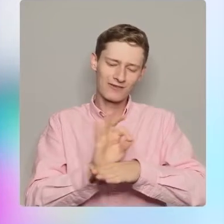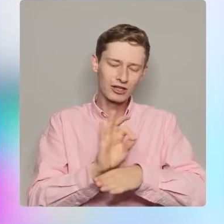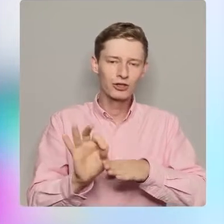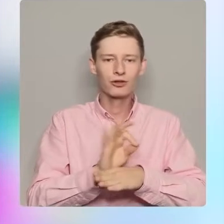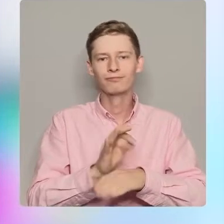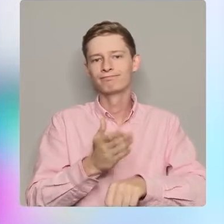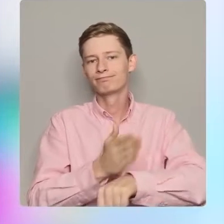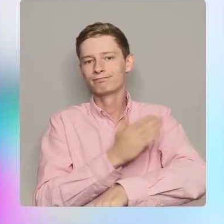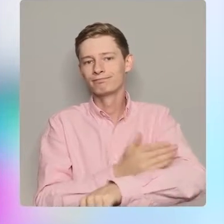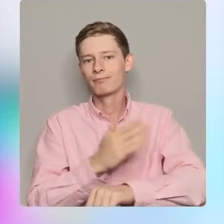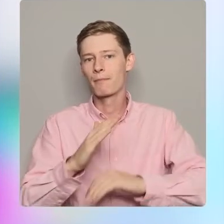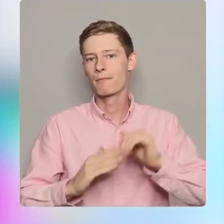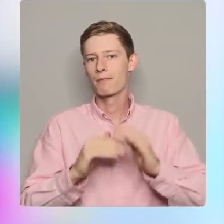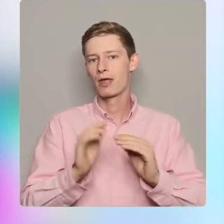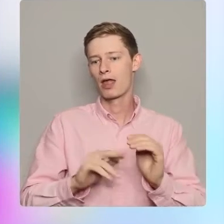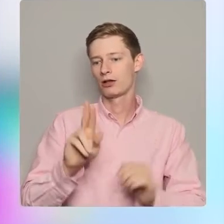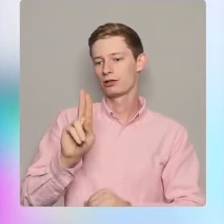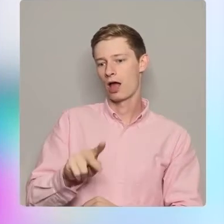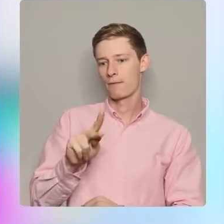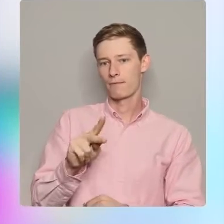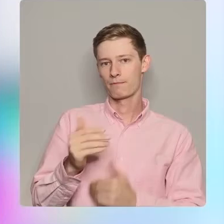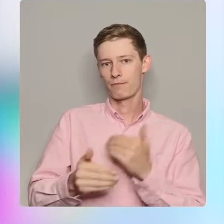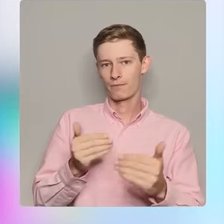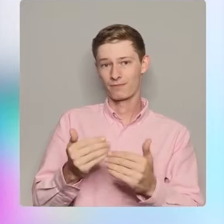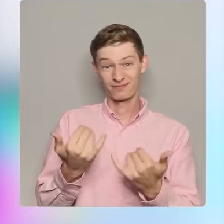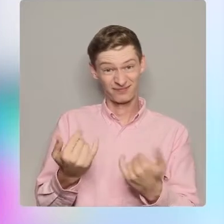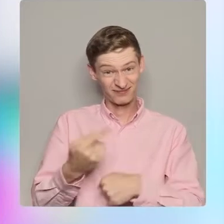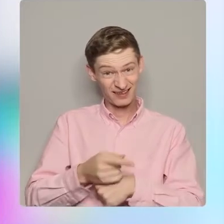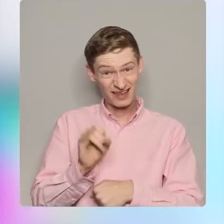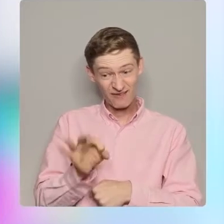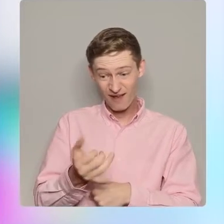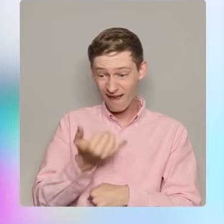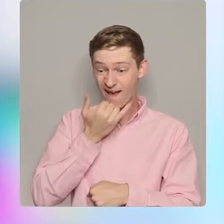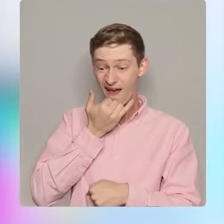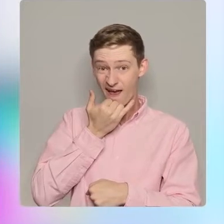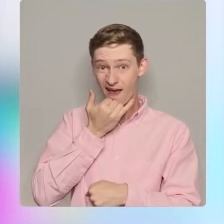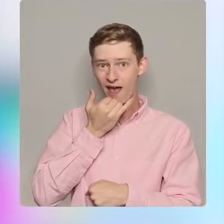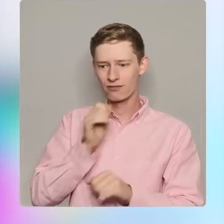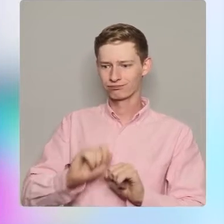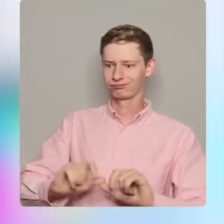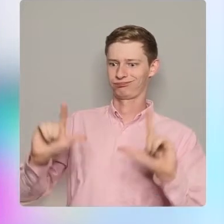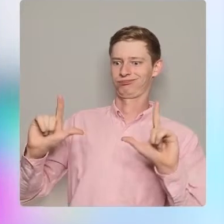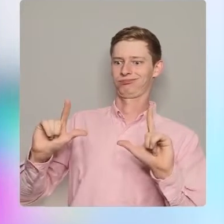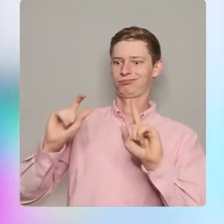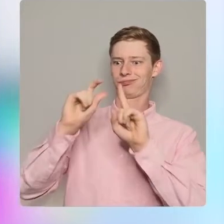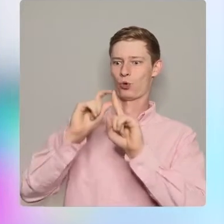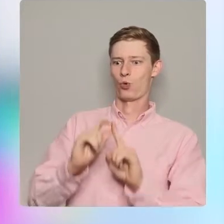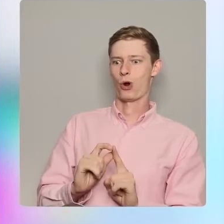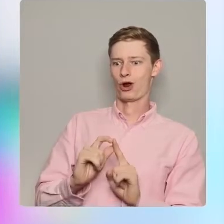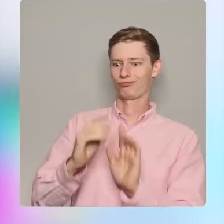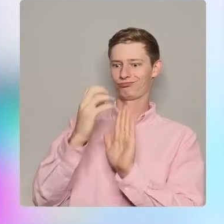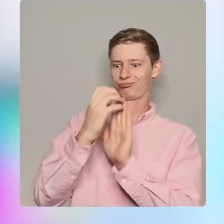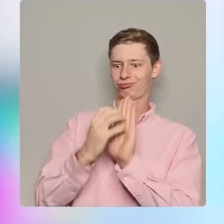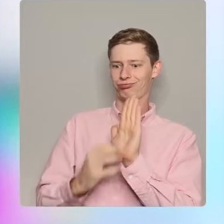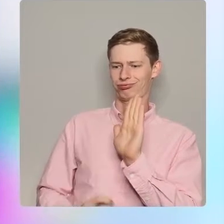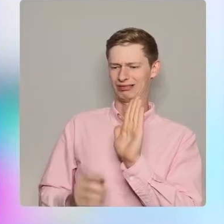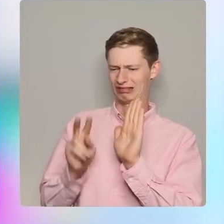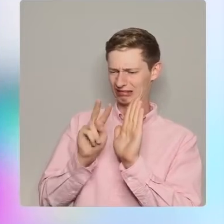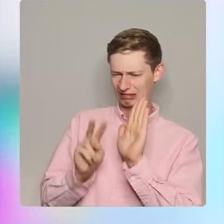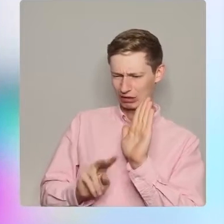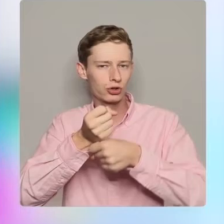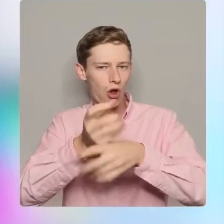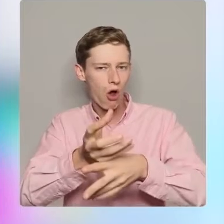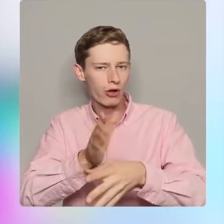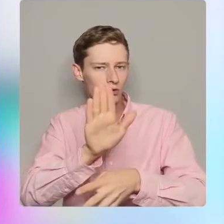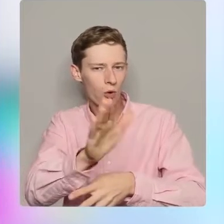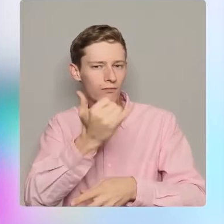process. Today, when there's a build upload failure, you see a wall of text that's hard to digest and likely makes it difficult to identify